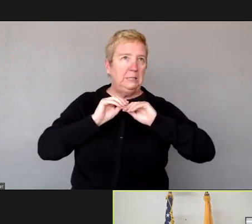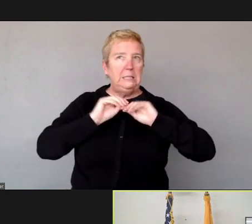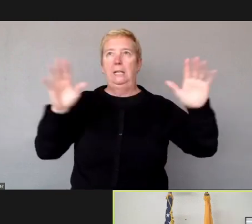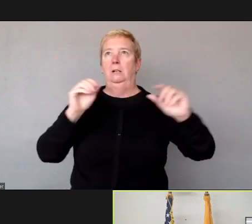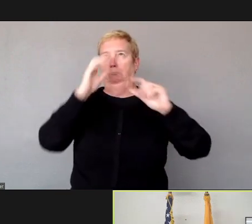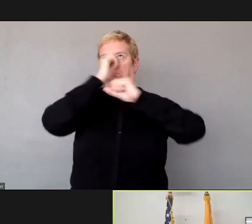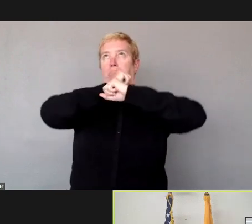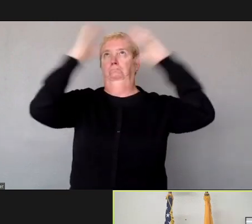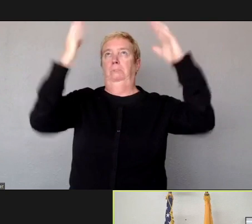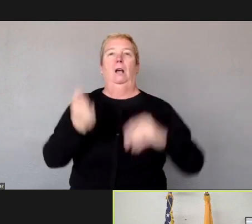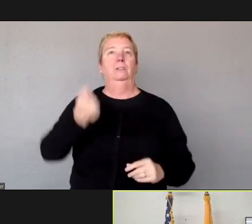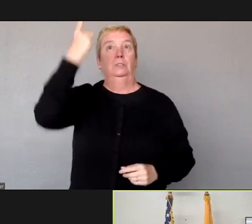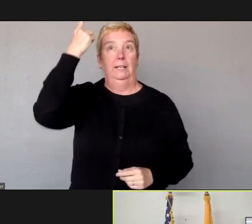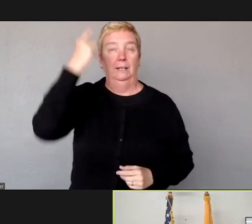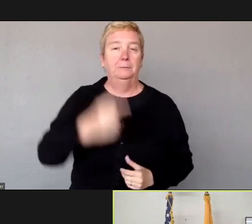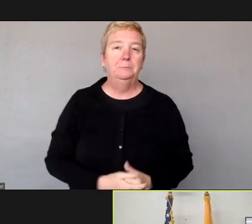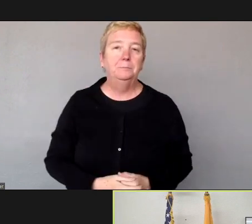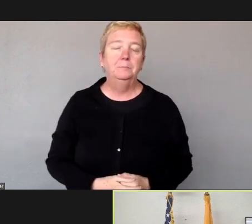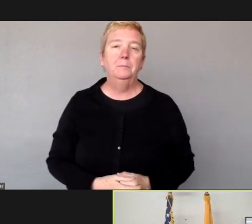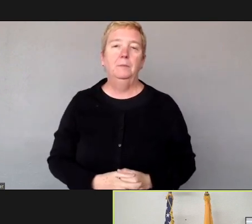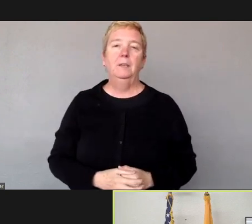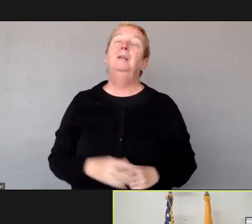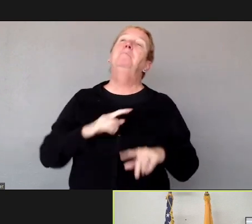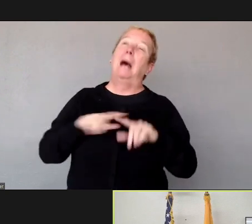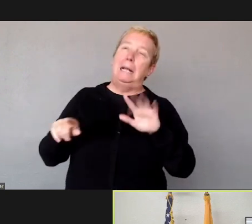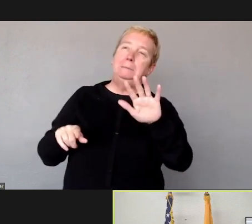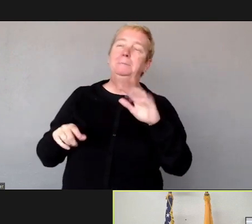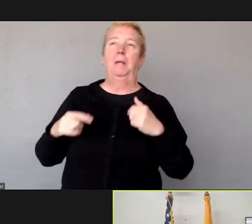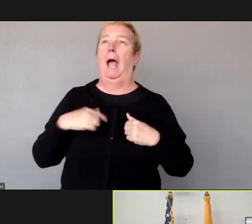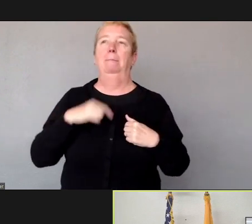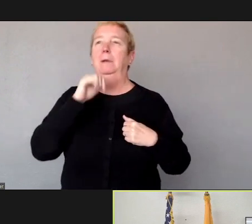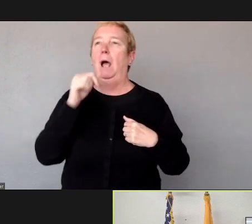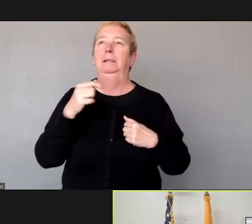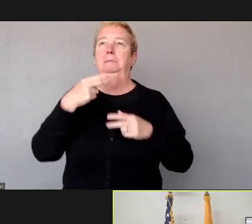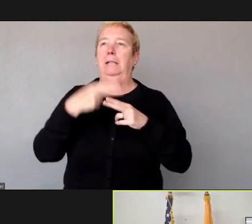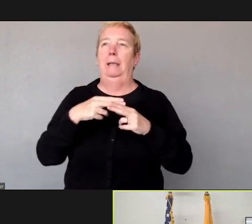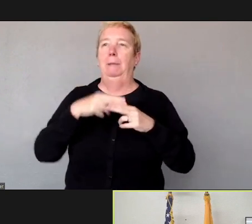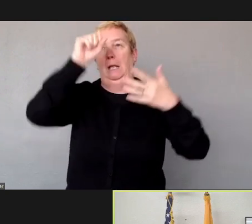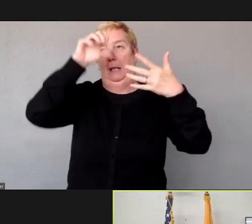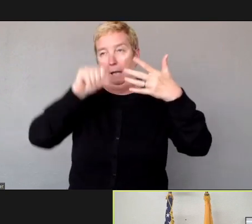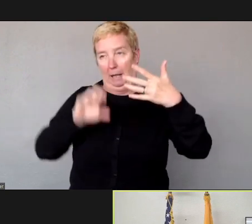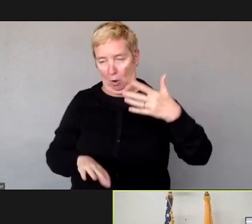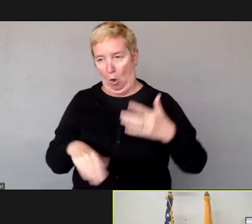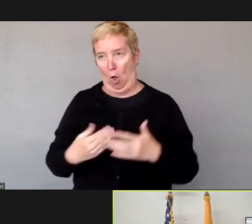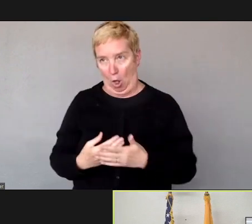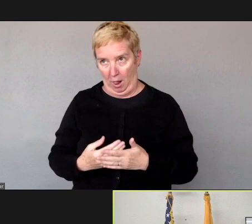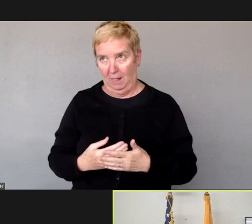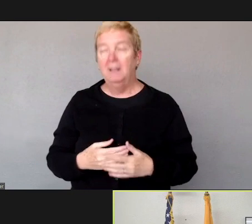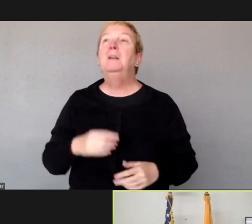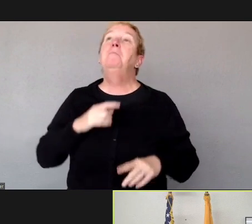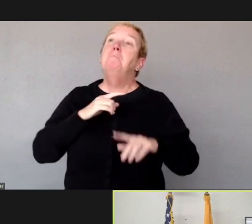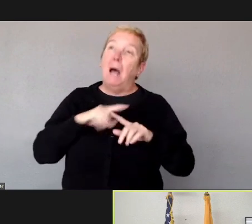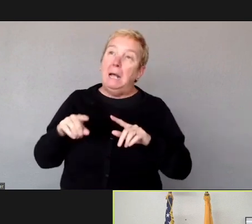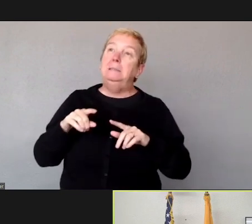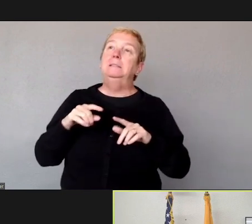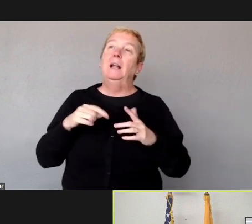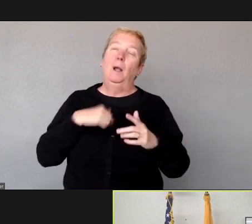with mentioning any of them is then you feel bad. But I know personally for me, Chad Smelser